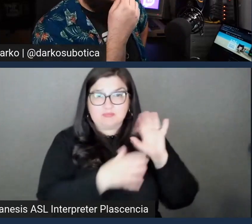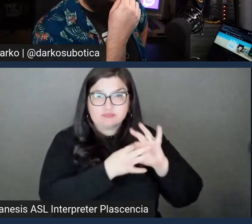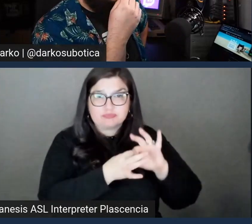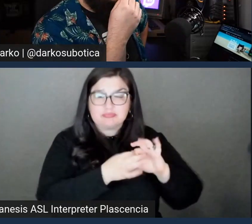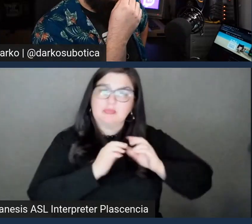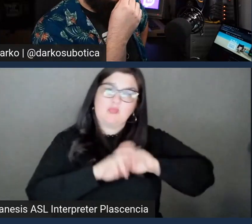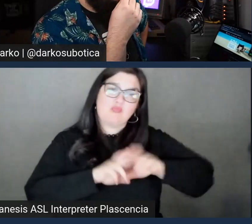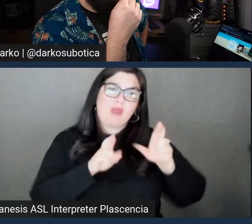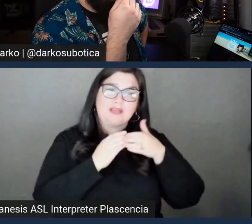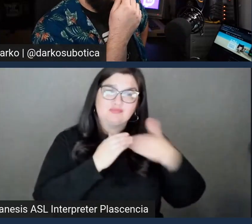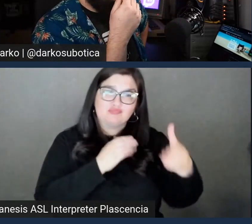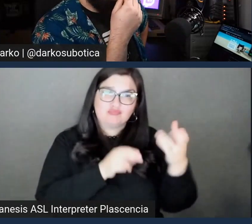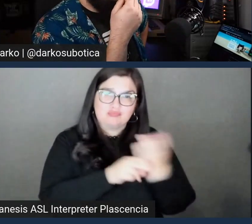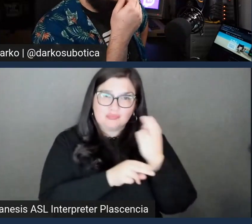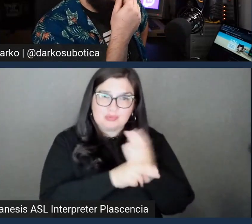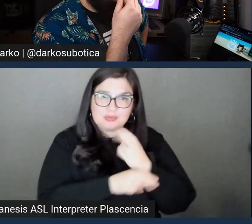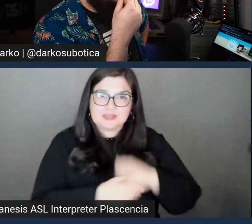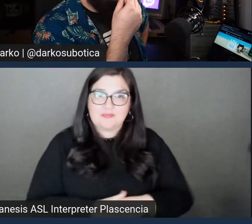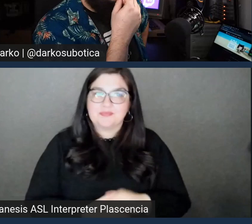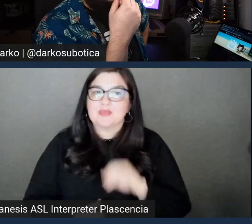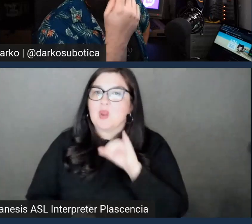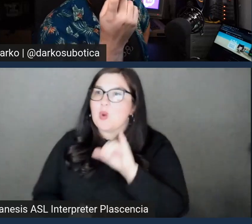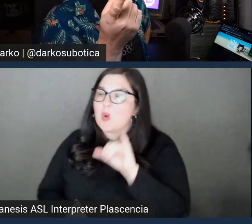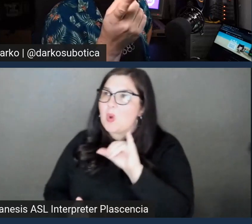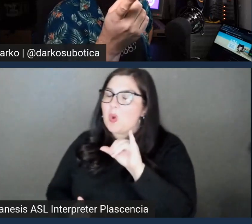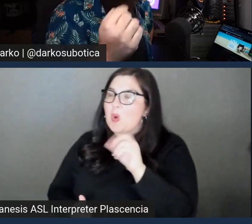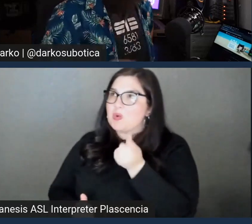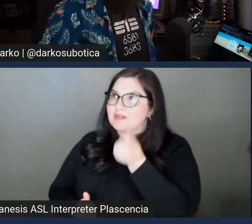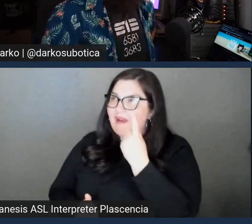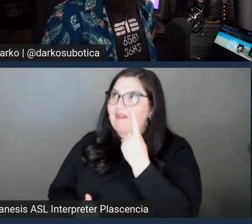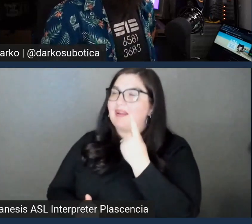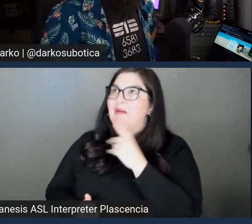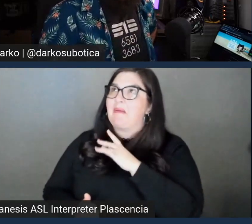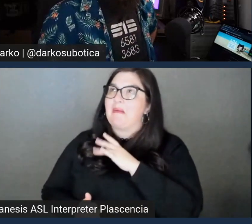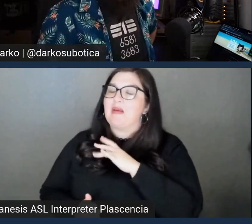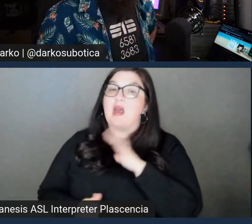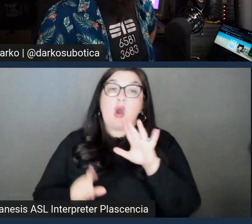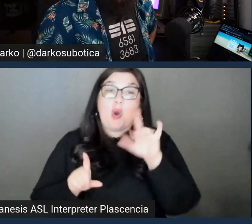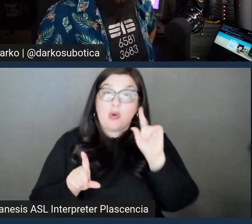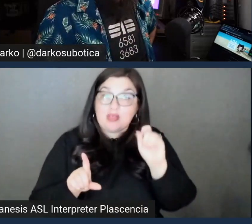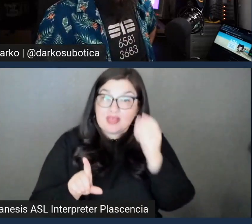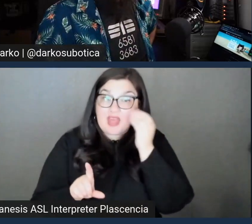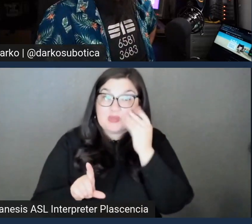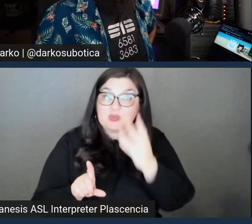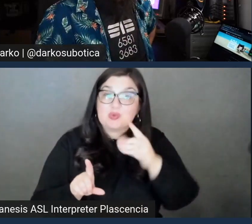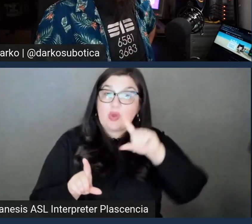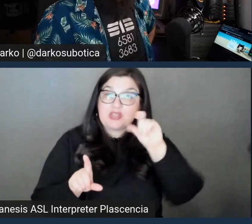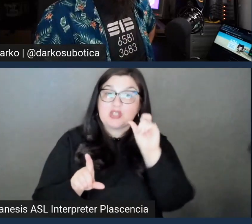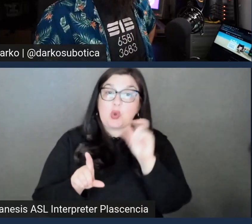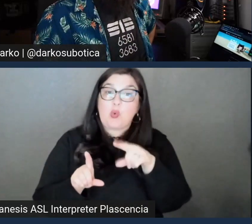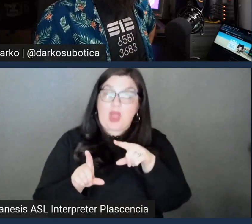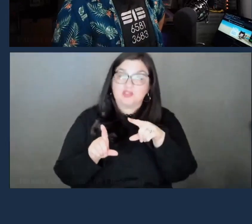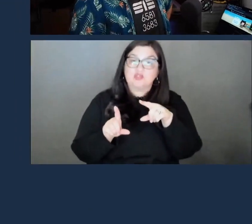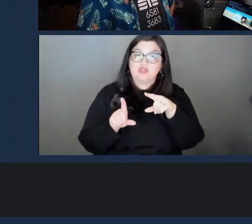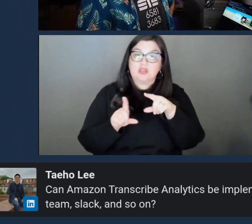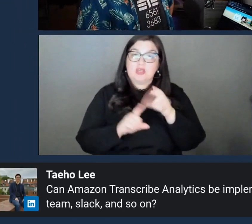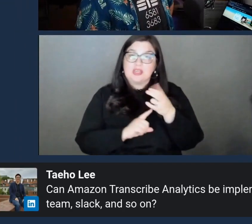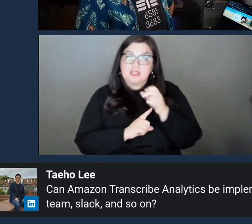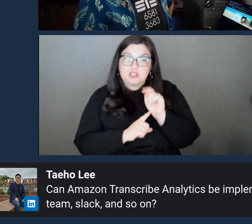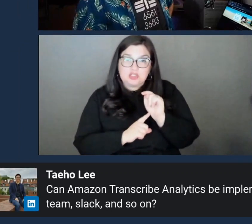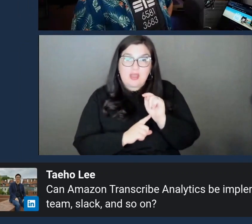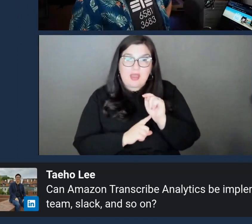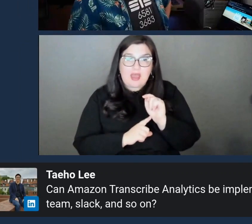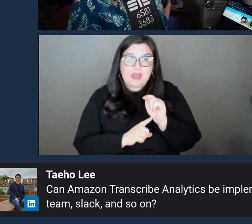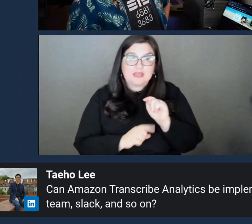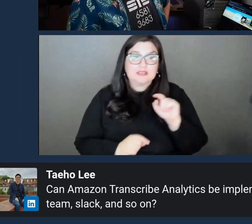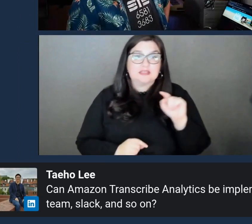your own. Excellent. Wonderful. And there's actually a question here from somebody in the chat. Is from Taiho Lee,